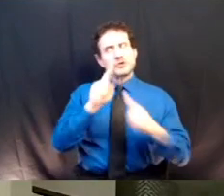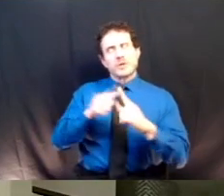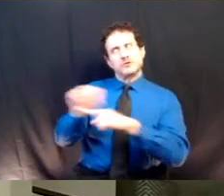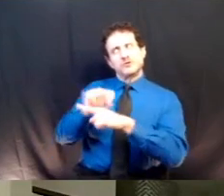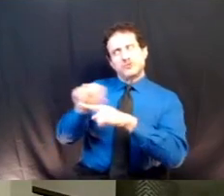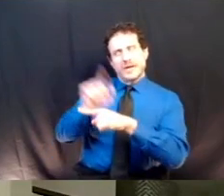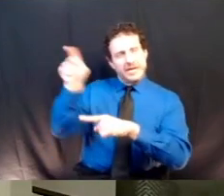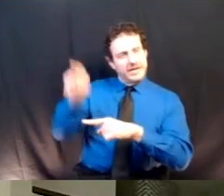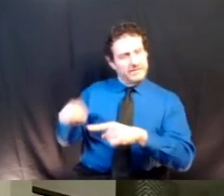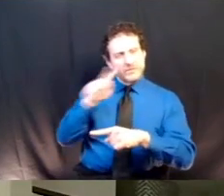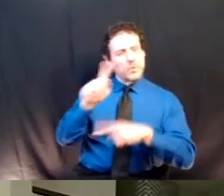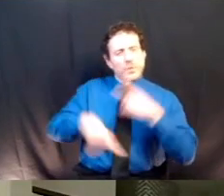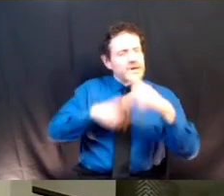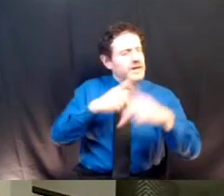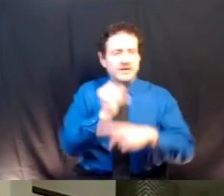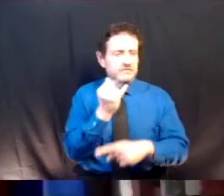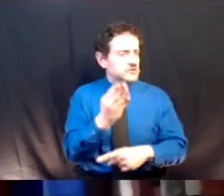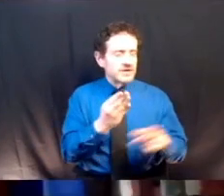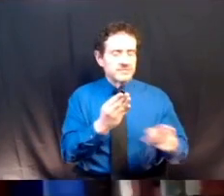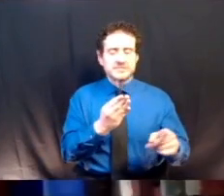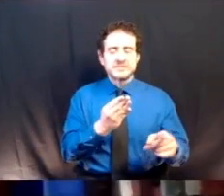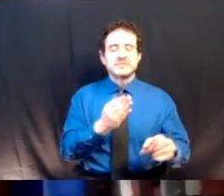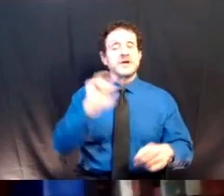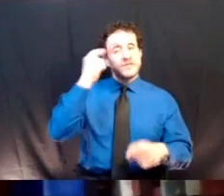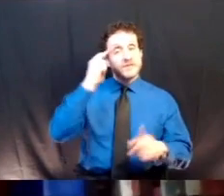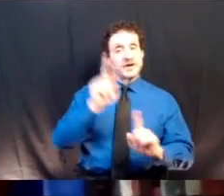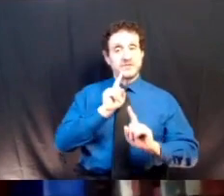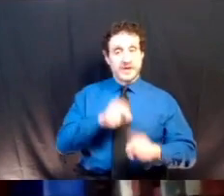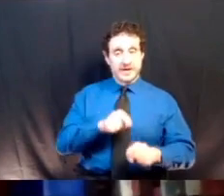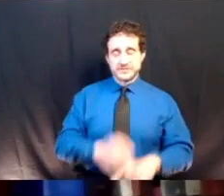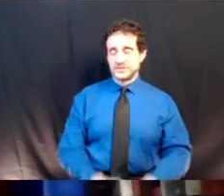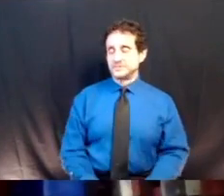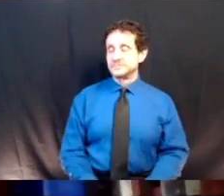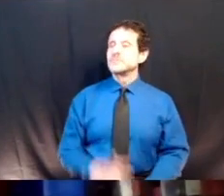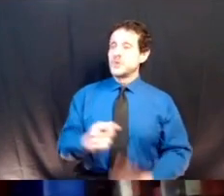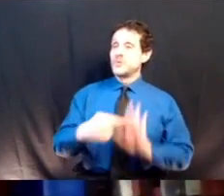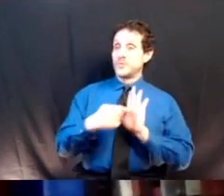training? Well, actually, I mentioned one example